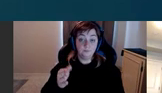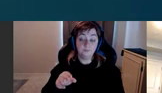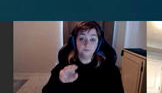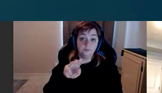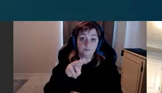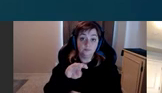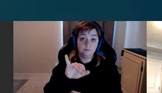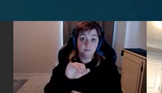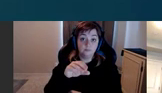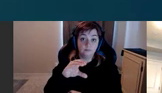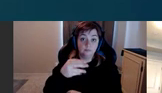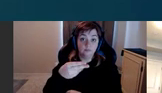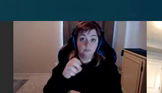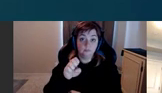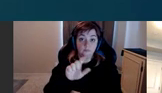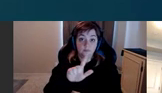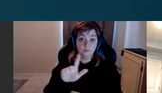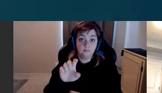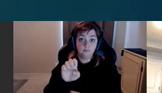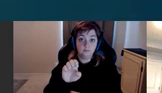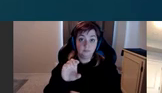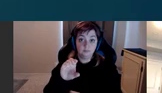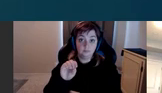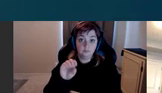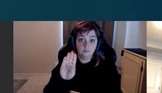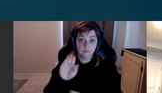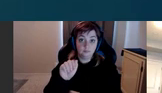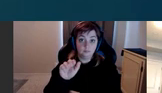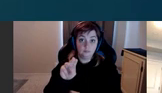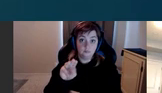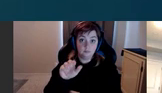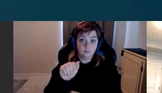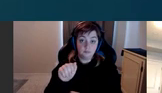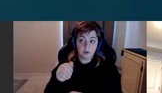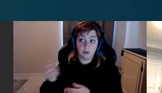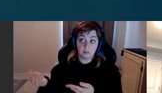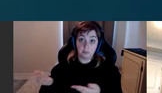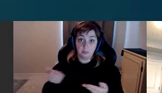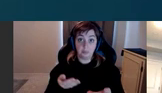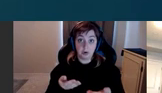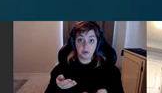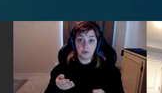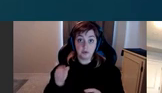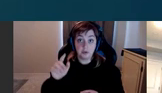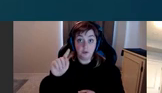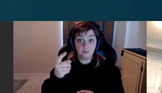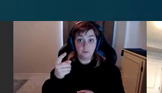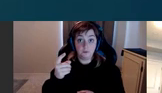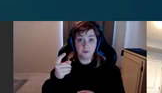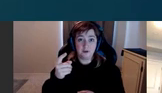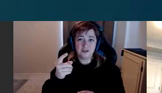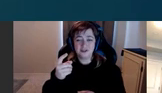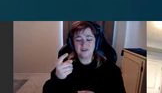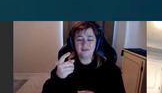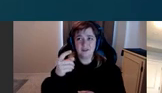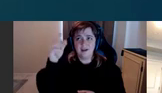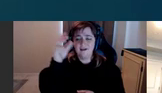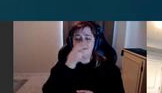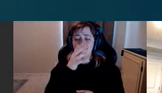then decided to go to Annandale High School and brought the First Lady of South Korea with her, because it also had a large